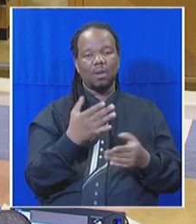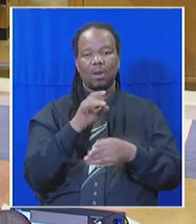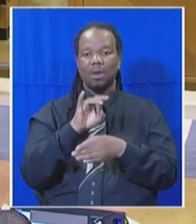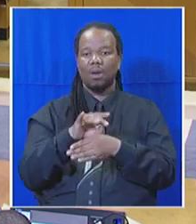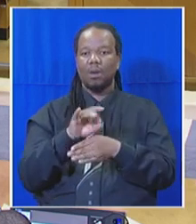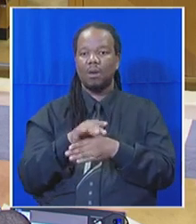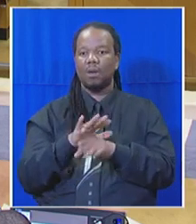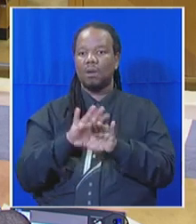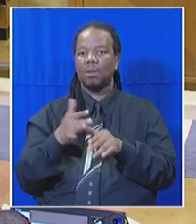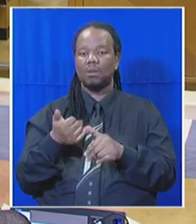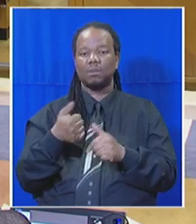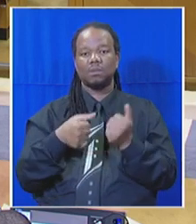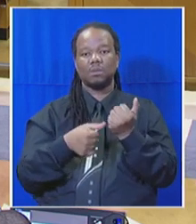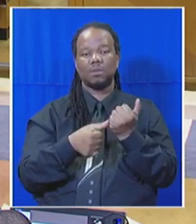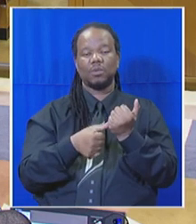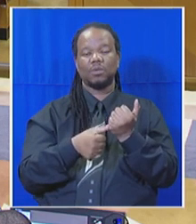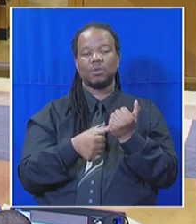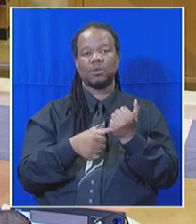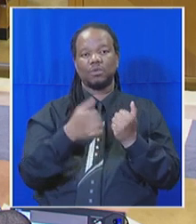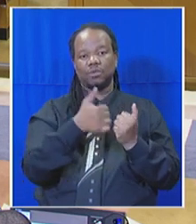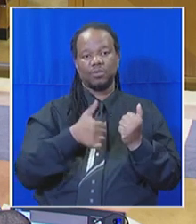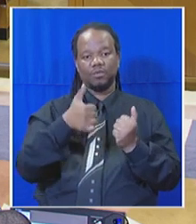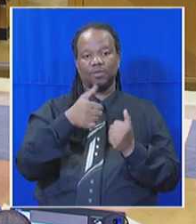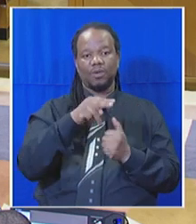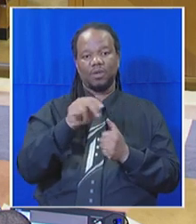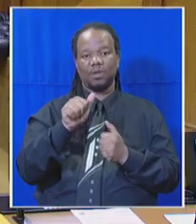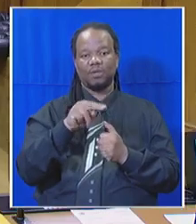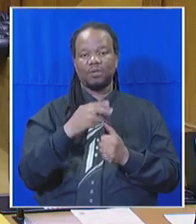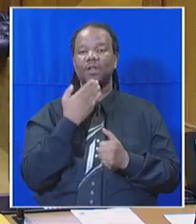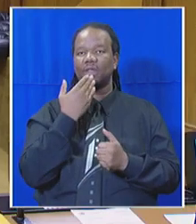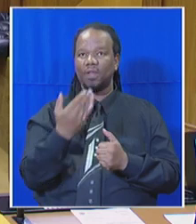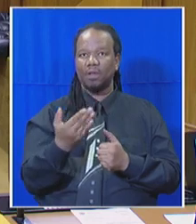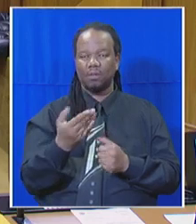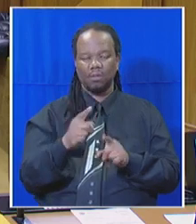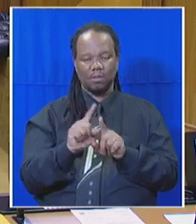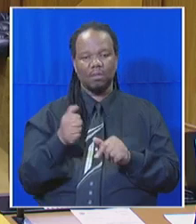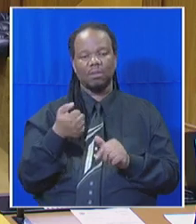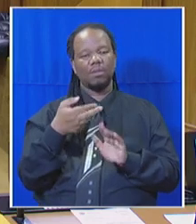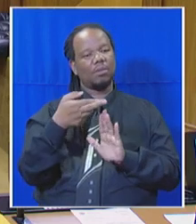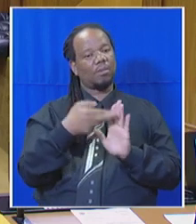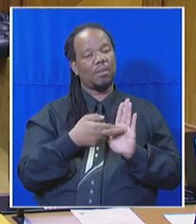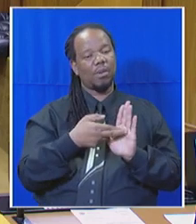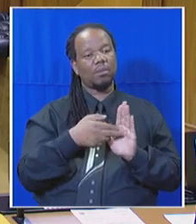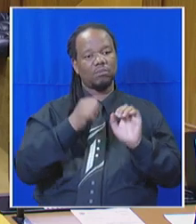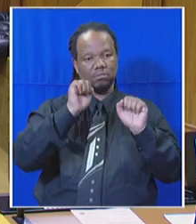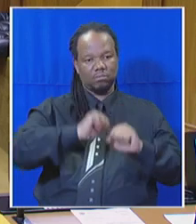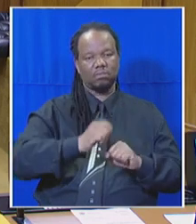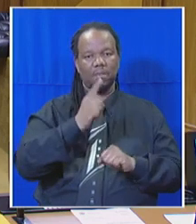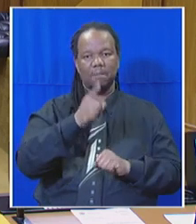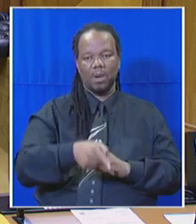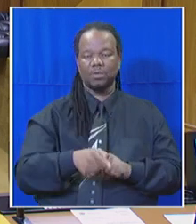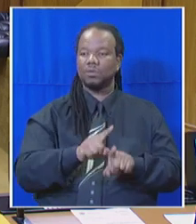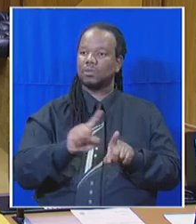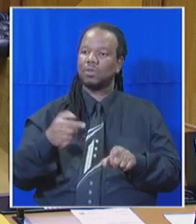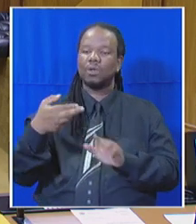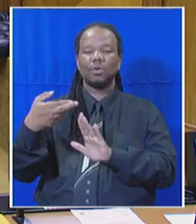Deputy Chief Whip of the Majority Party. Thanks, House Chair. I move that the report be adopted. The motion is that the